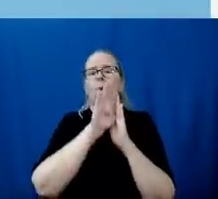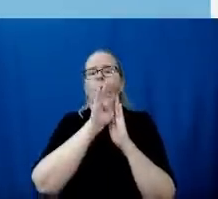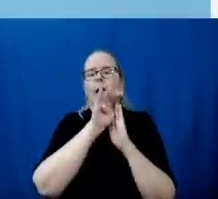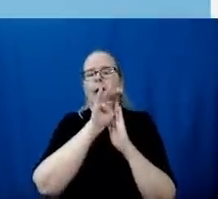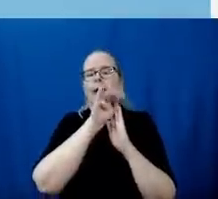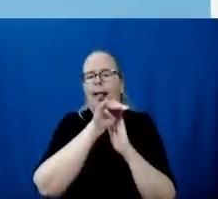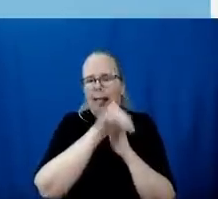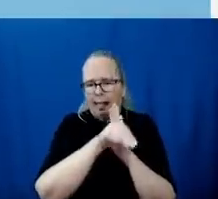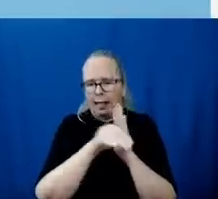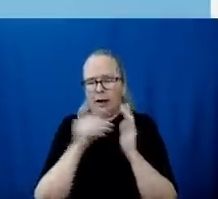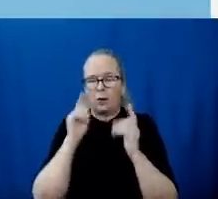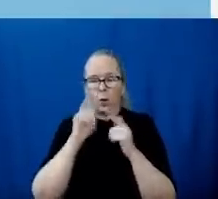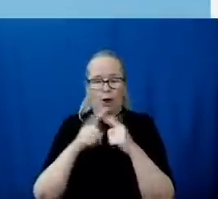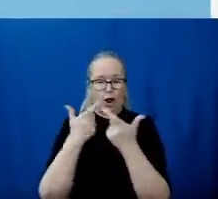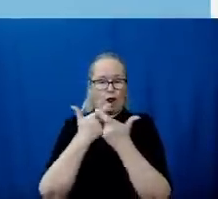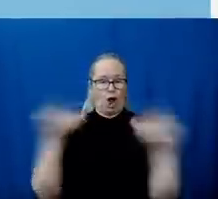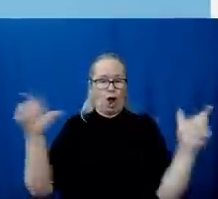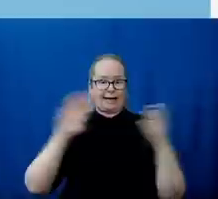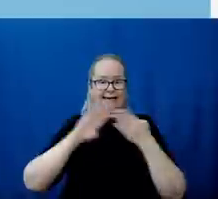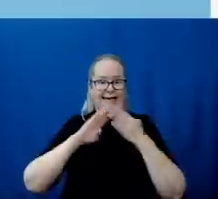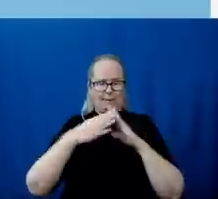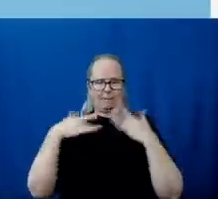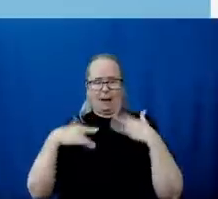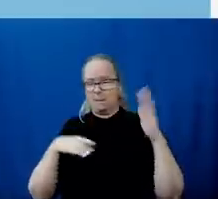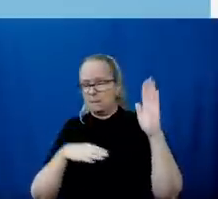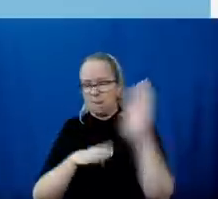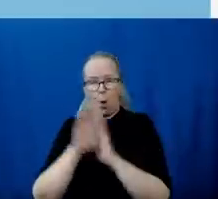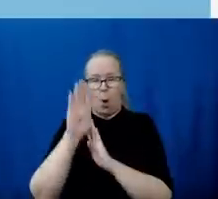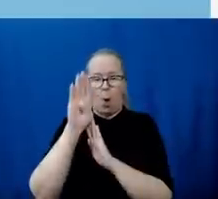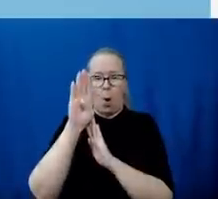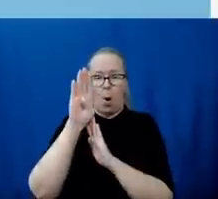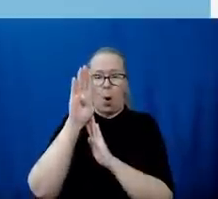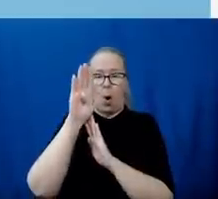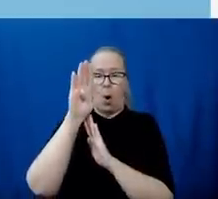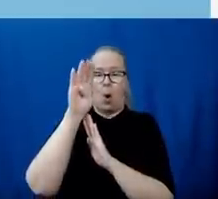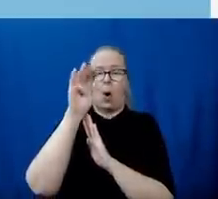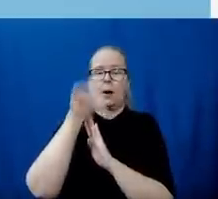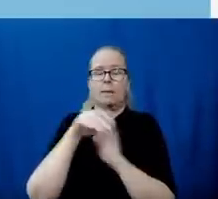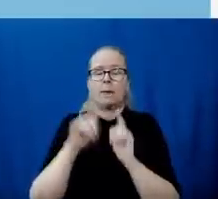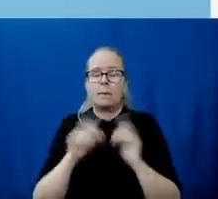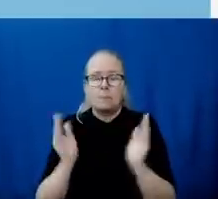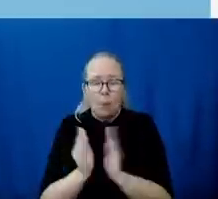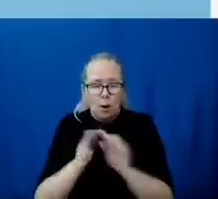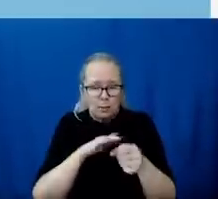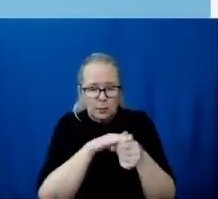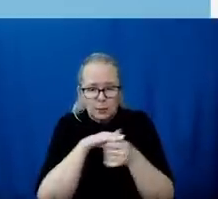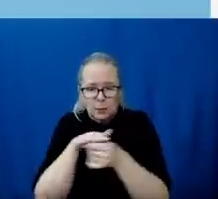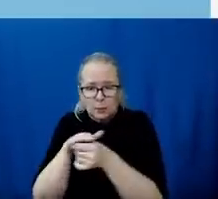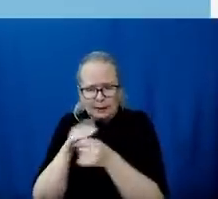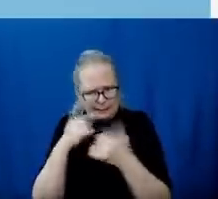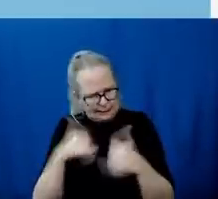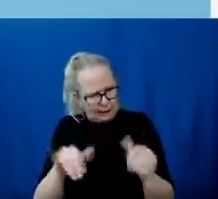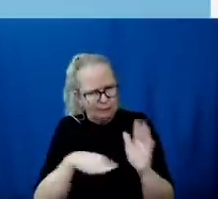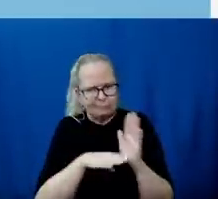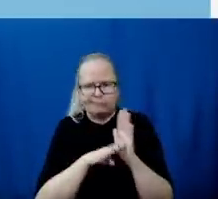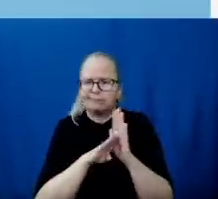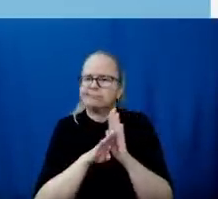Large cities peaked faster and are starting to decline faster. In the smaller centers, that trend is slower. So